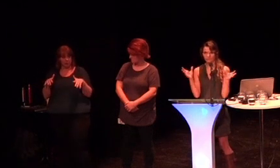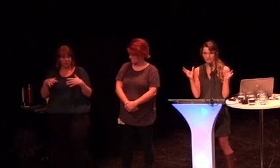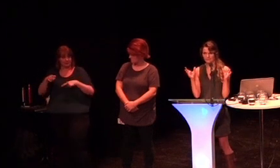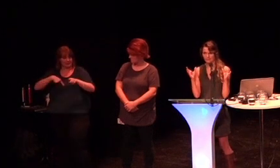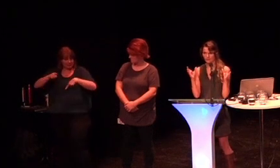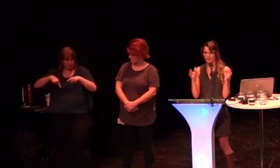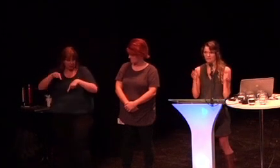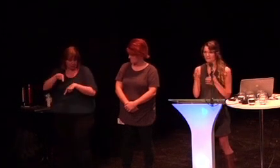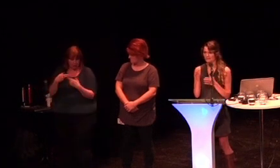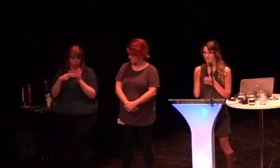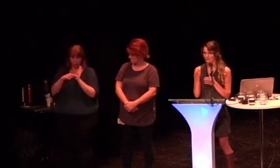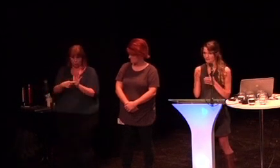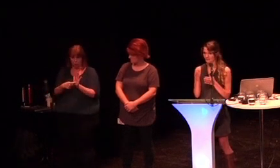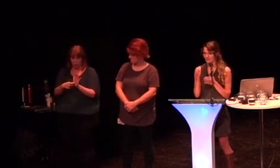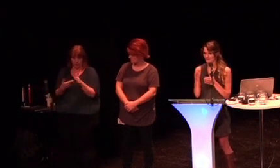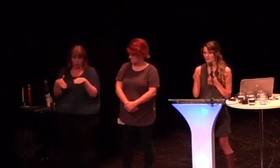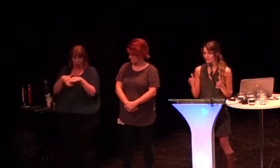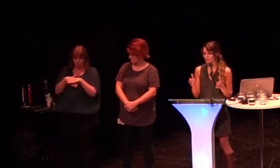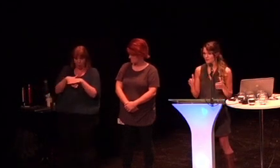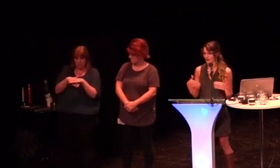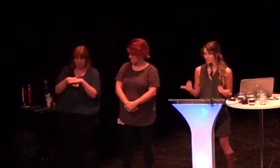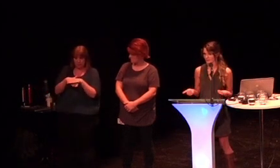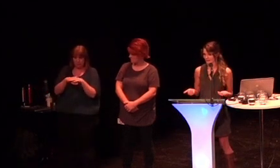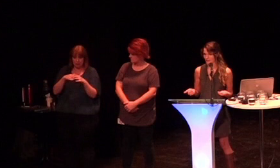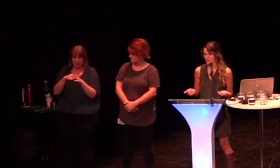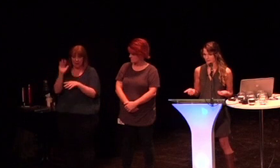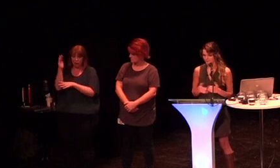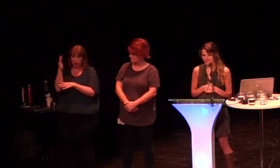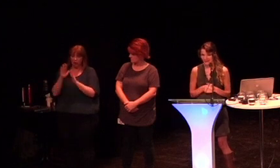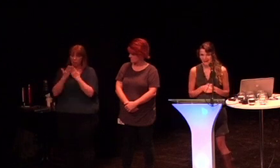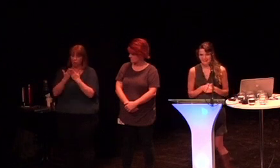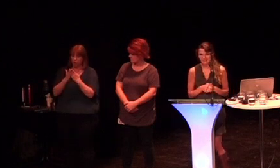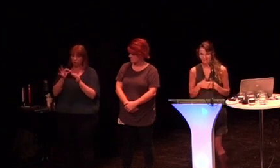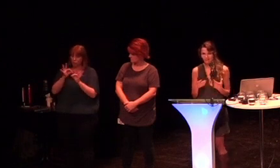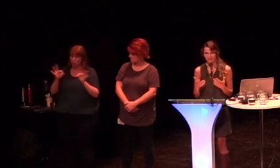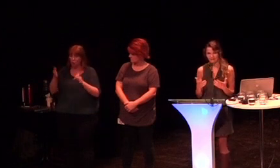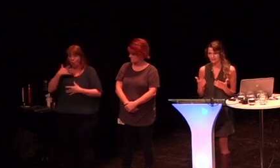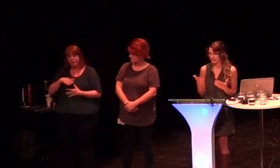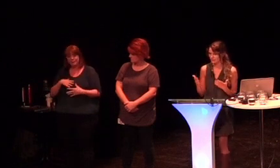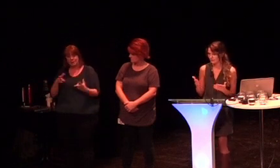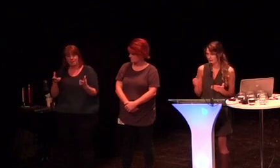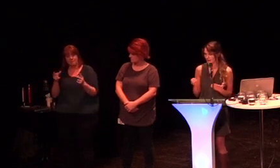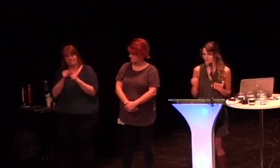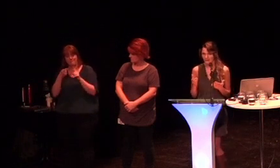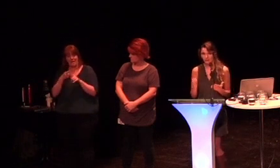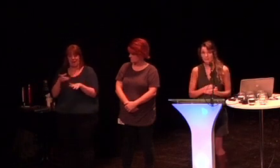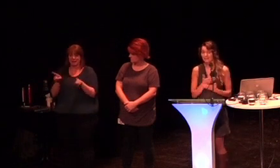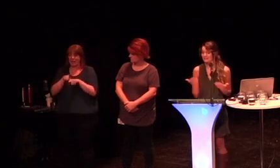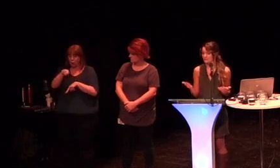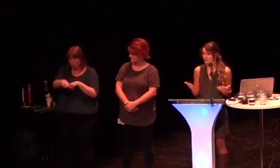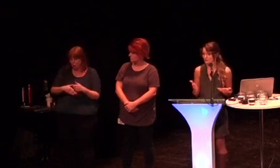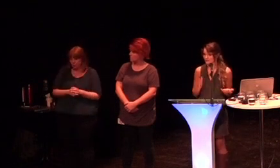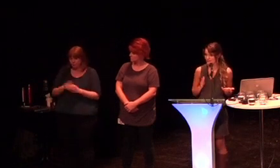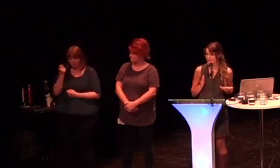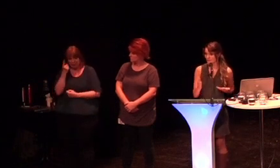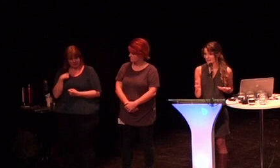director of this particular show intercut it with the Jungle Book, I Want to Be Like You. And I realised that if I